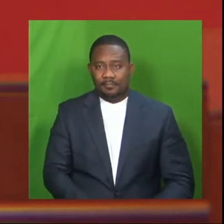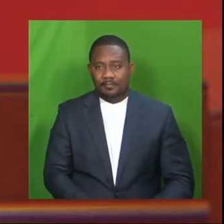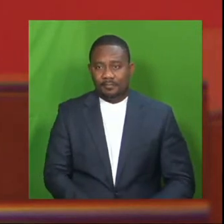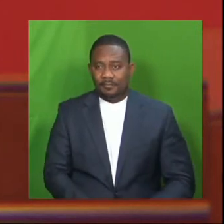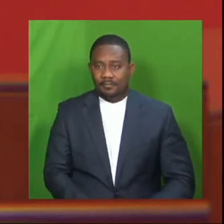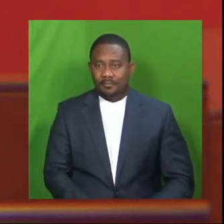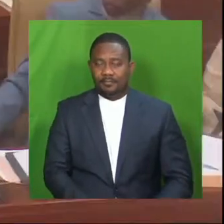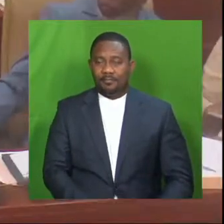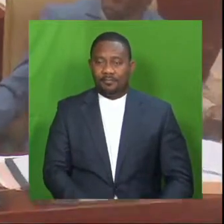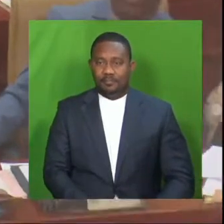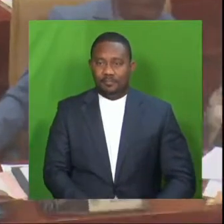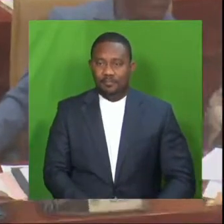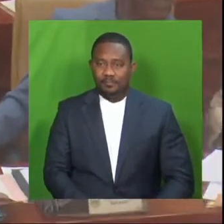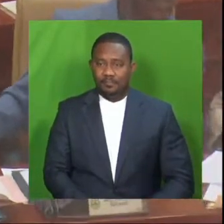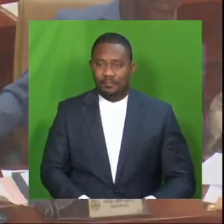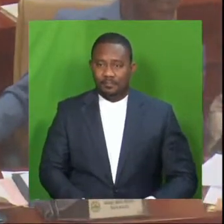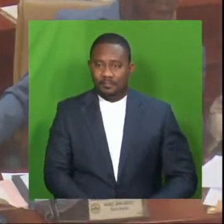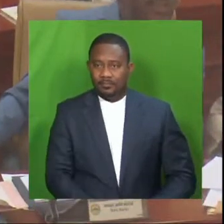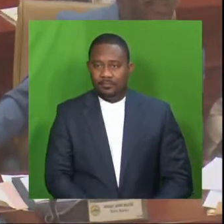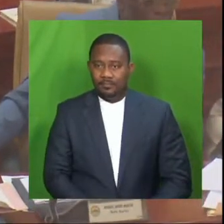Mr. Speaker,